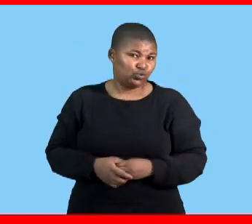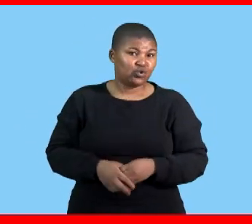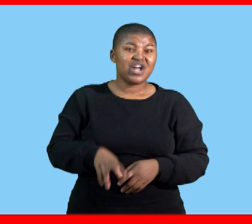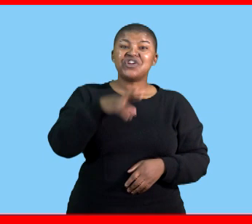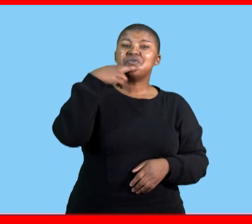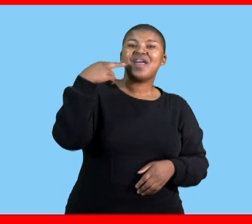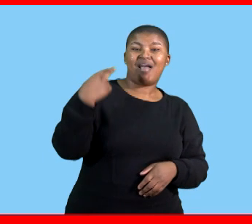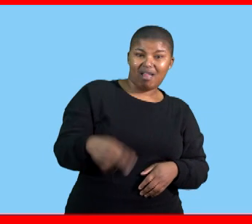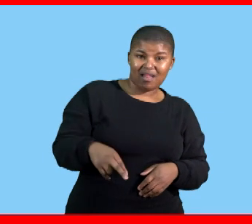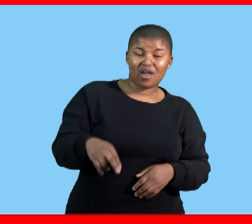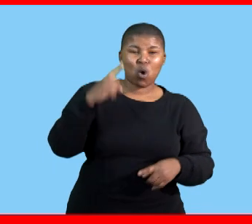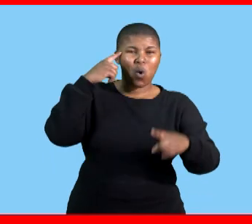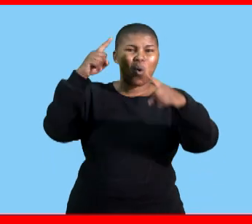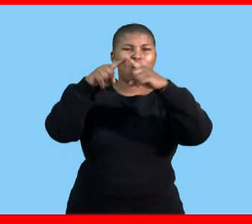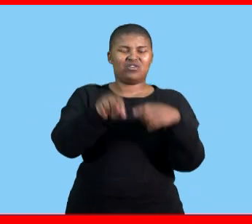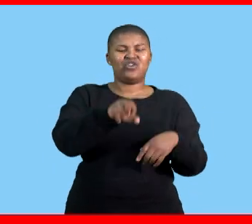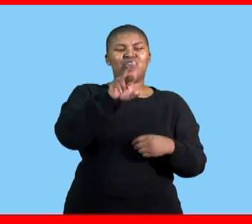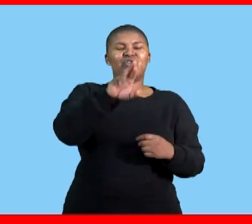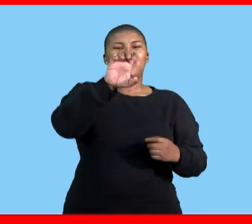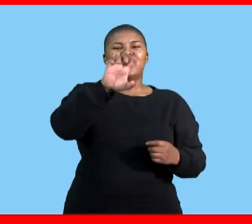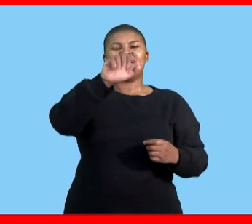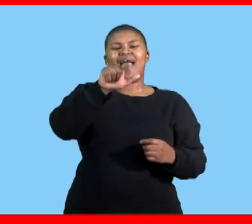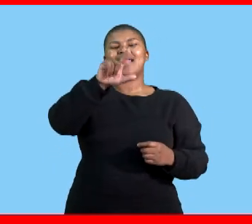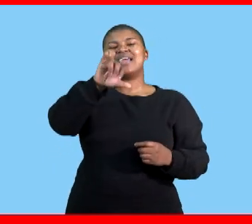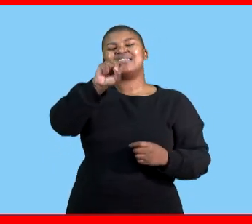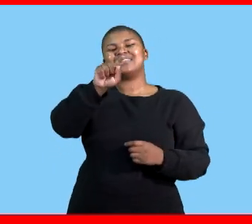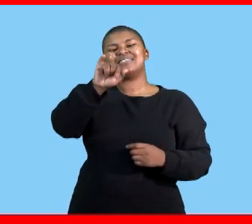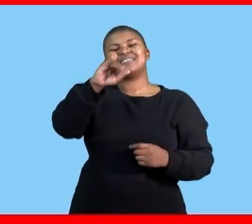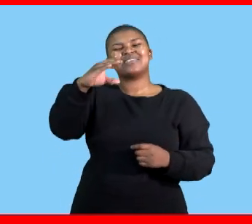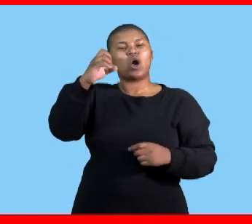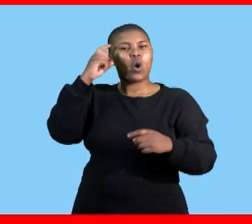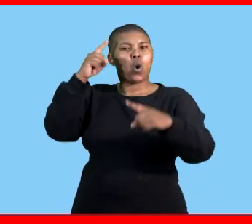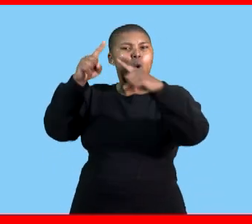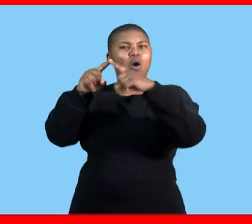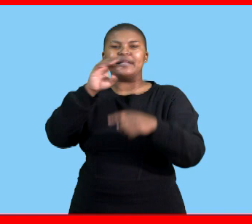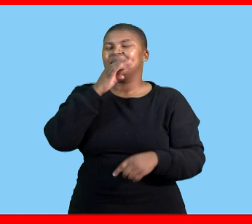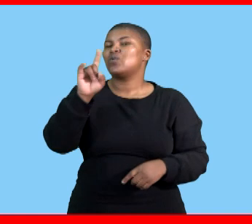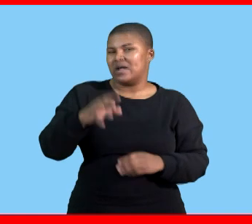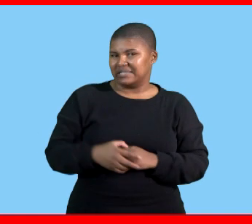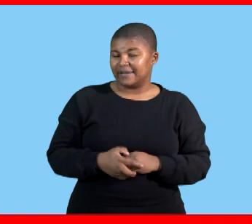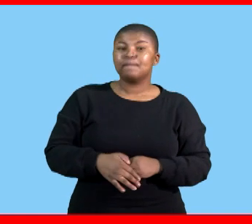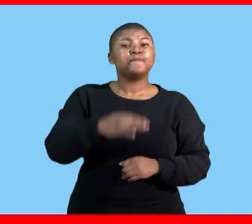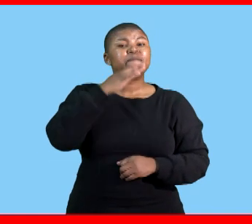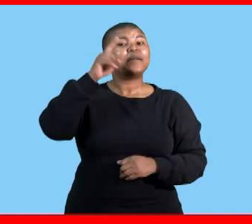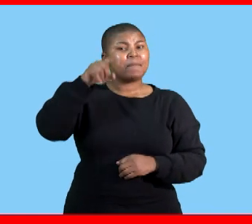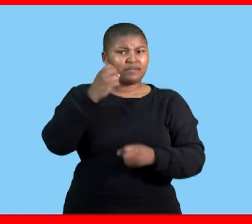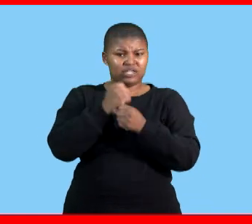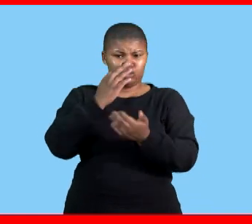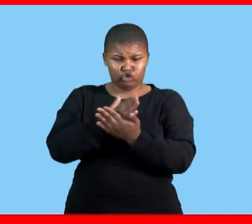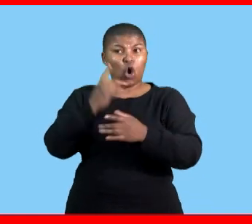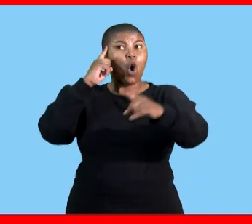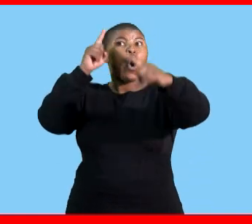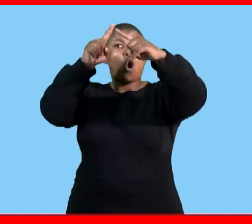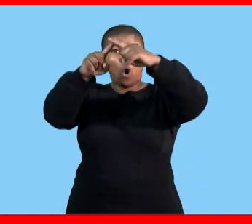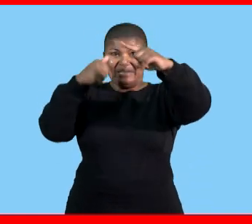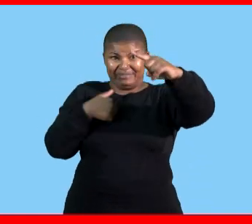we mean by realistic? It simply means that you need to be able to set goals which you know that you are